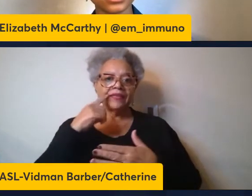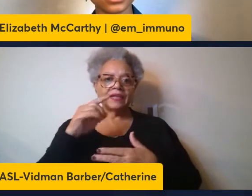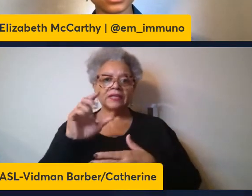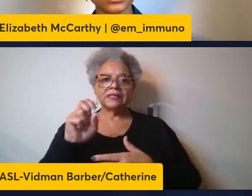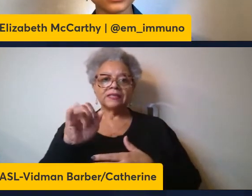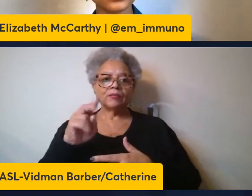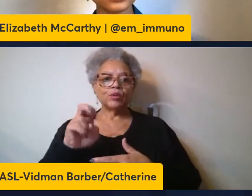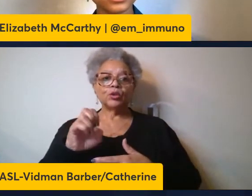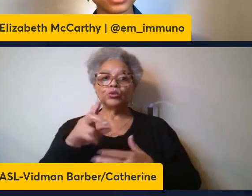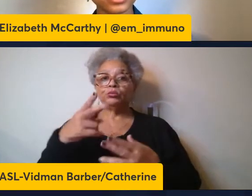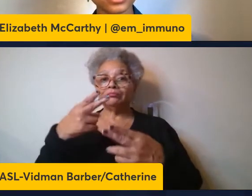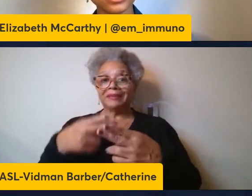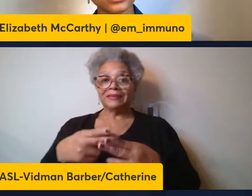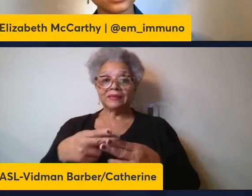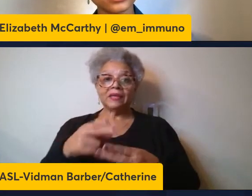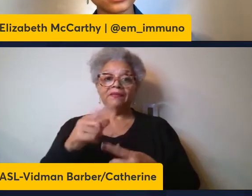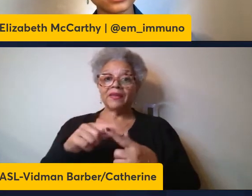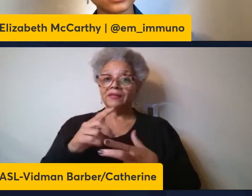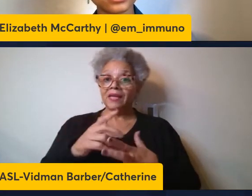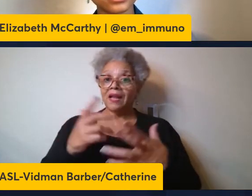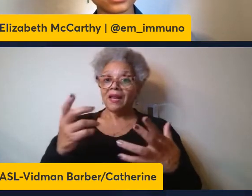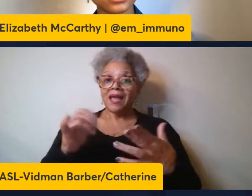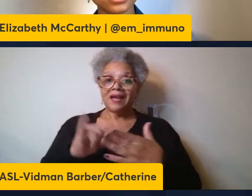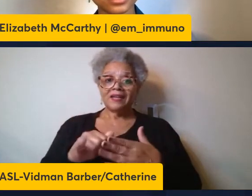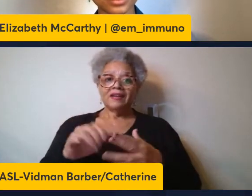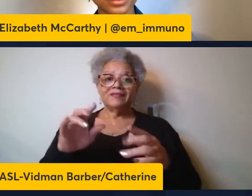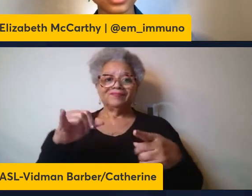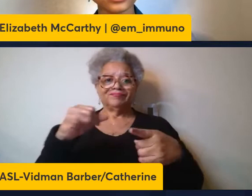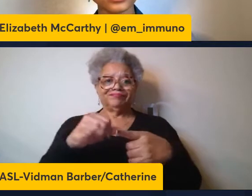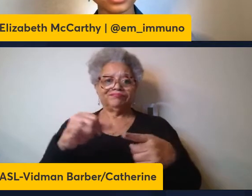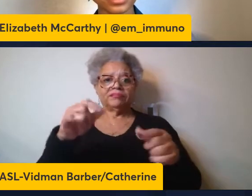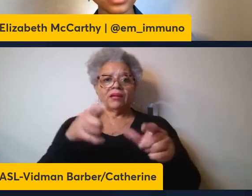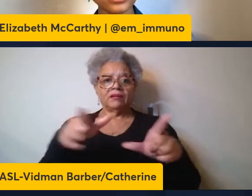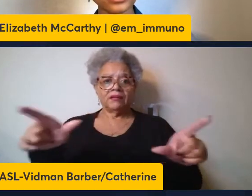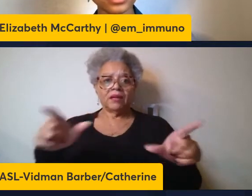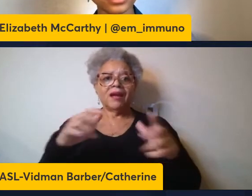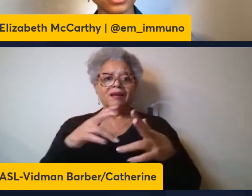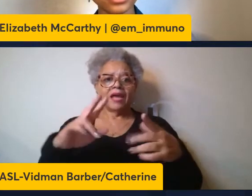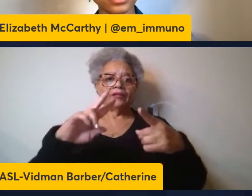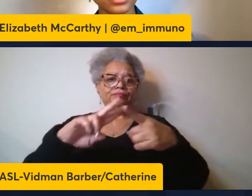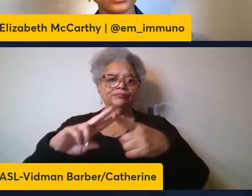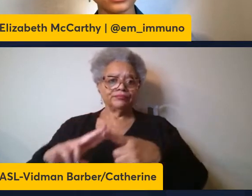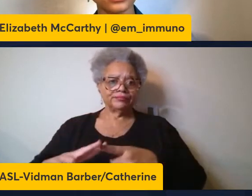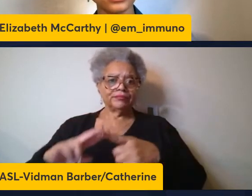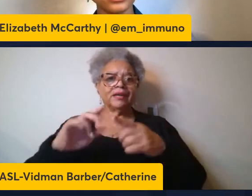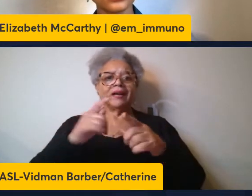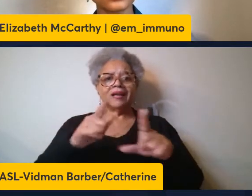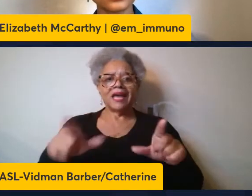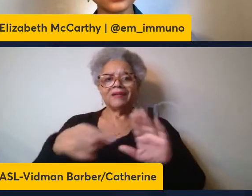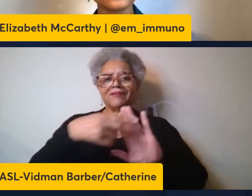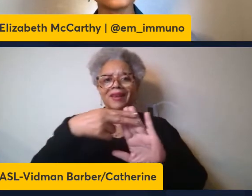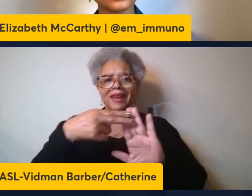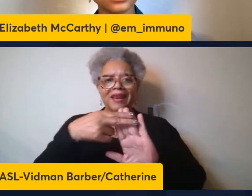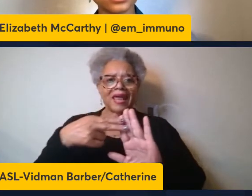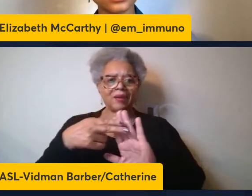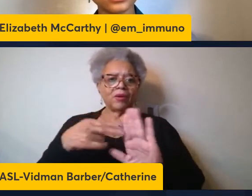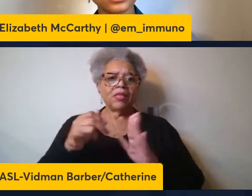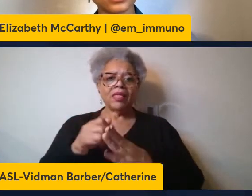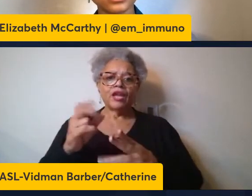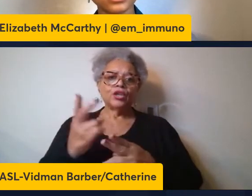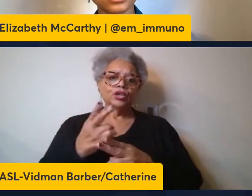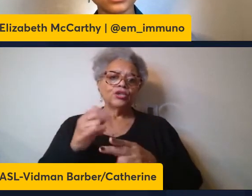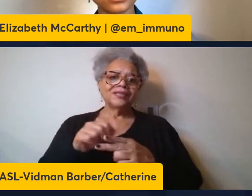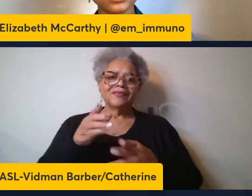it, saying that there is a lot of jargon and a lot of terms and a lot of labels that are used in